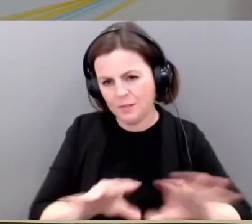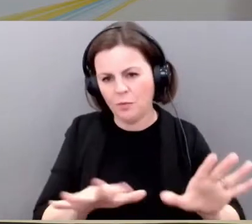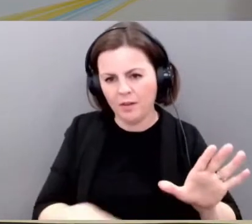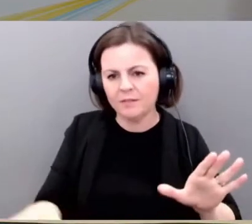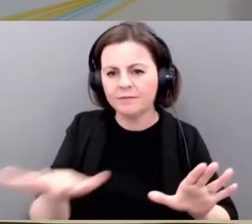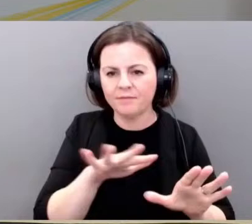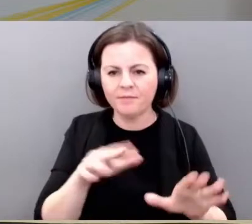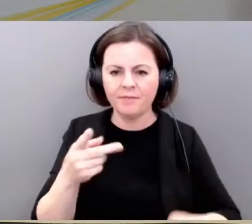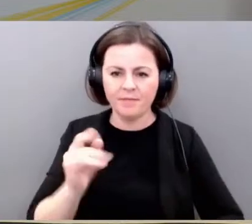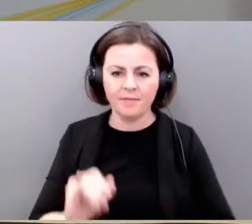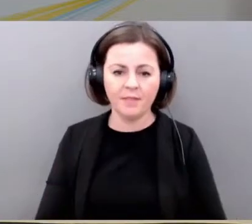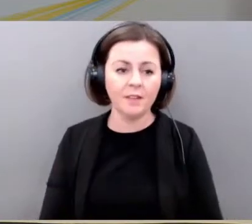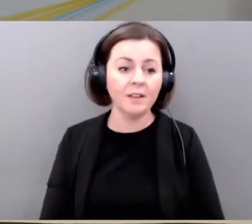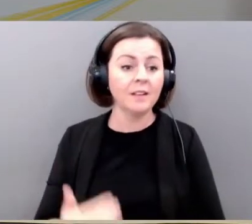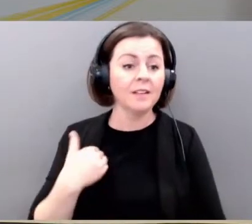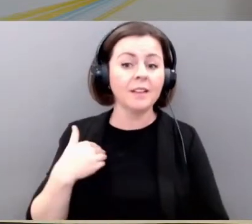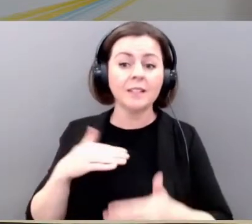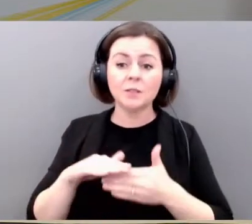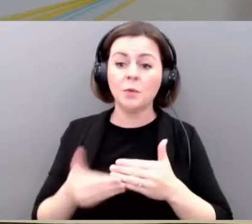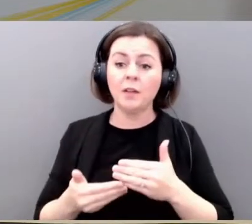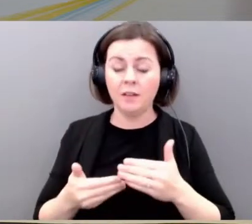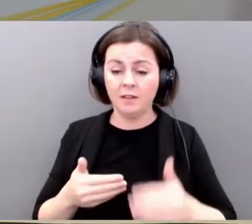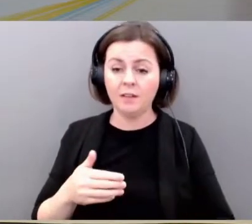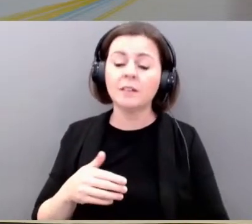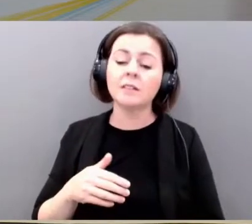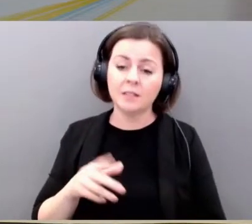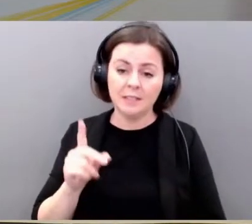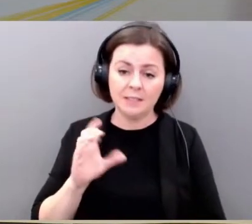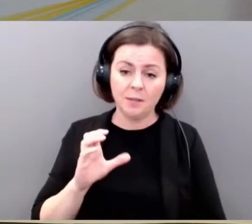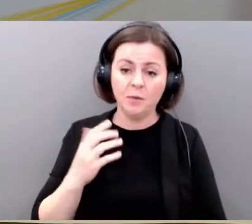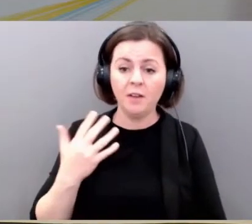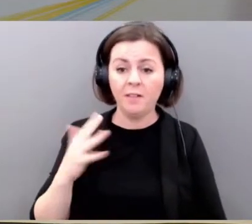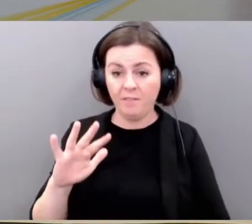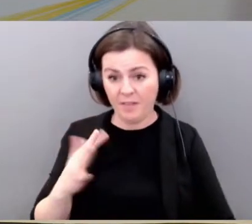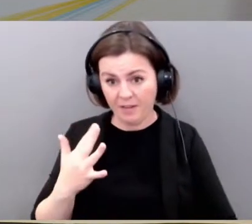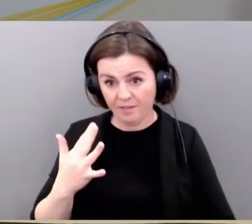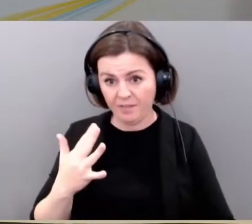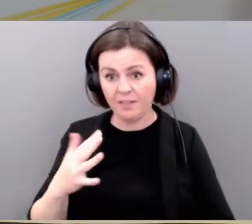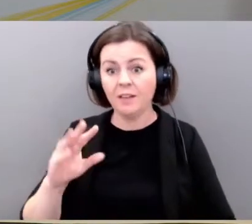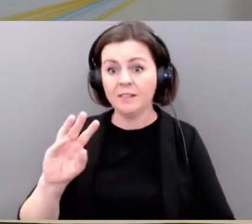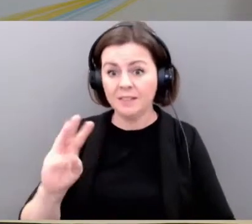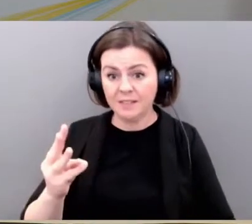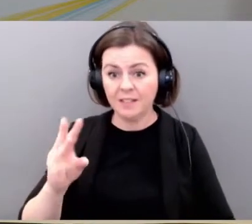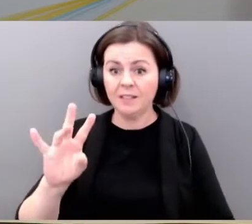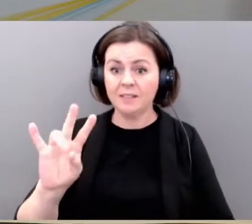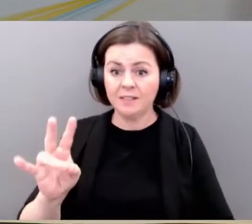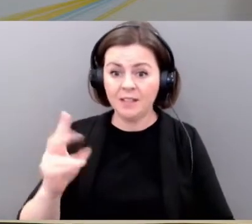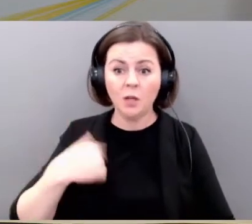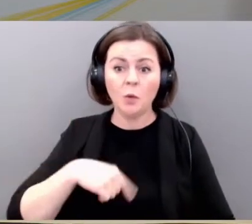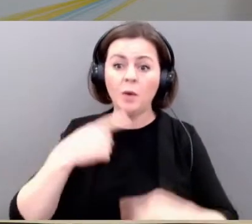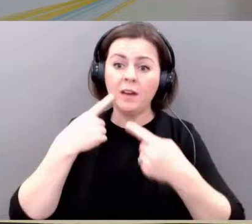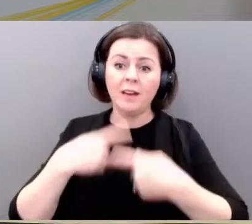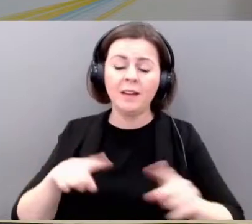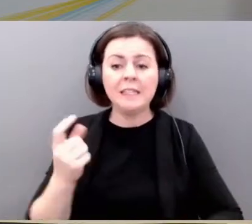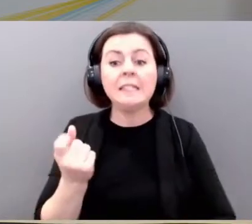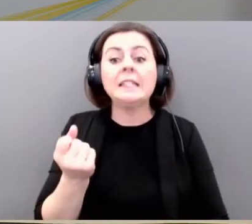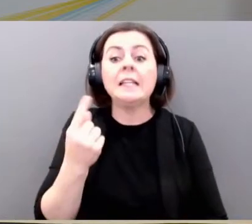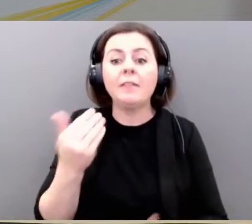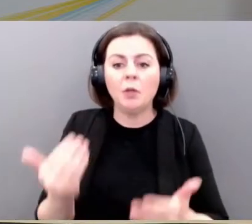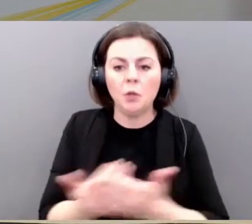Over the weekend, between the 5th and 7th of December, we announced 11 new cases of COVID-19, and the cases are